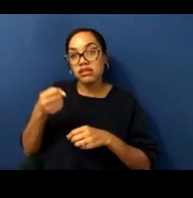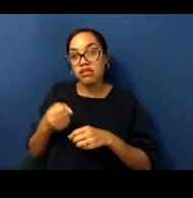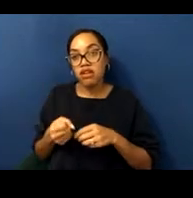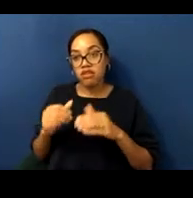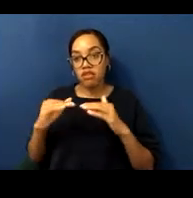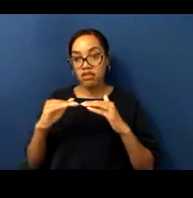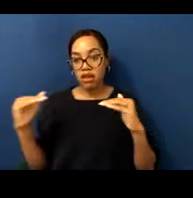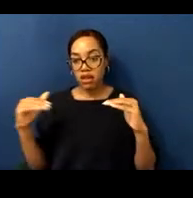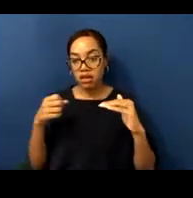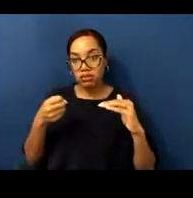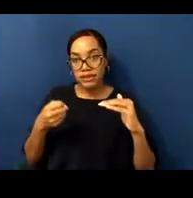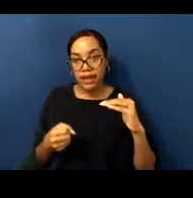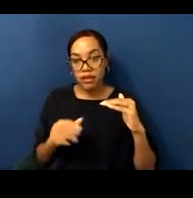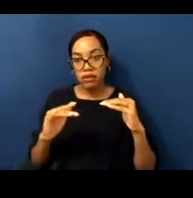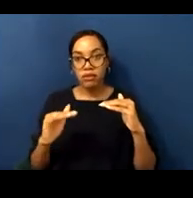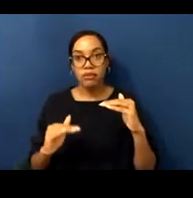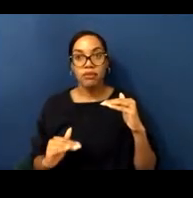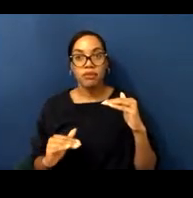to the poles